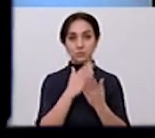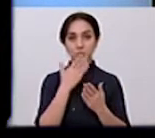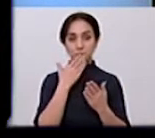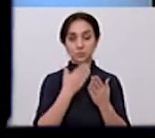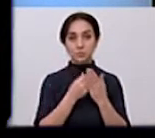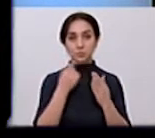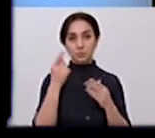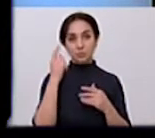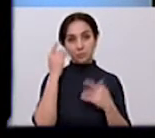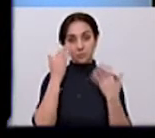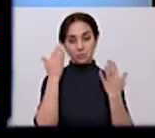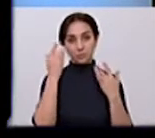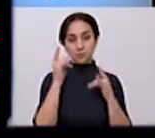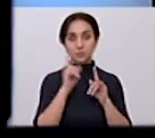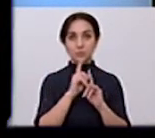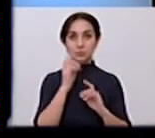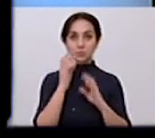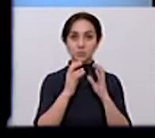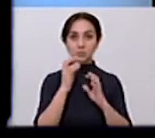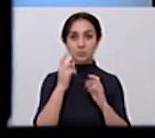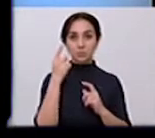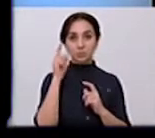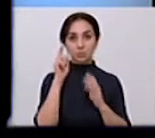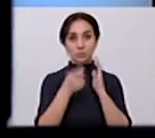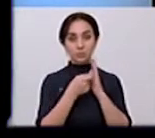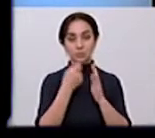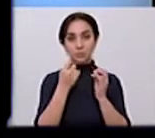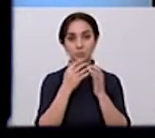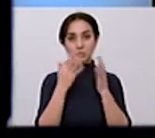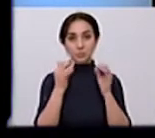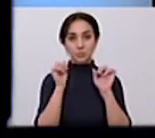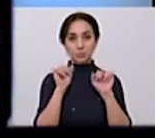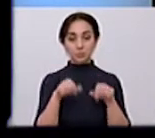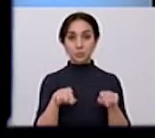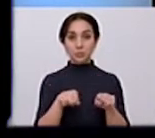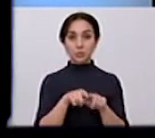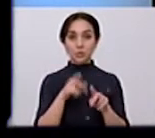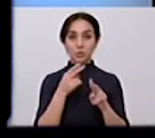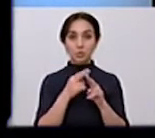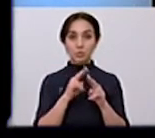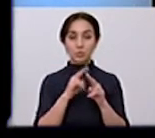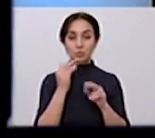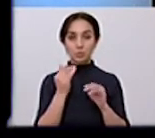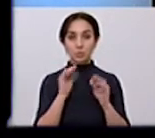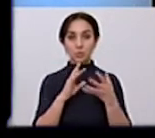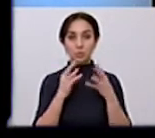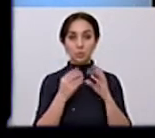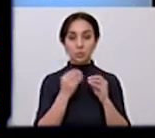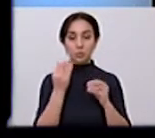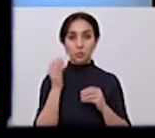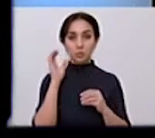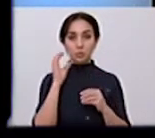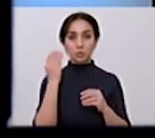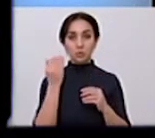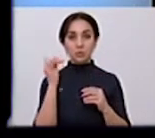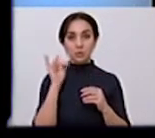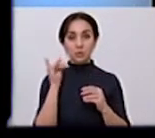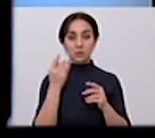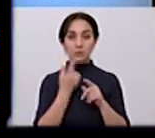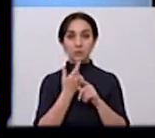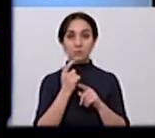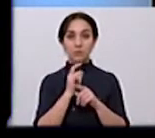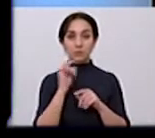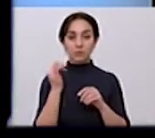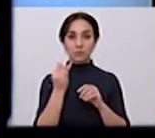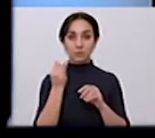fikrlashimizni, dunyoqarashimizni albatta alohida ahamiyat kasb etadi. Shuning uchun umuman O'zbekiston tarixi fani juda ham qiziq,